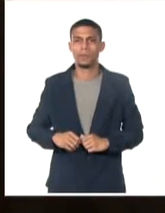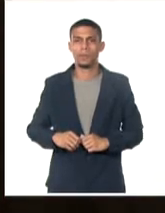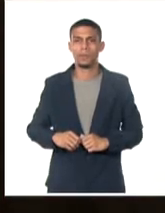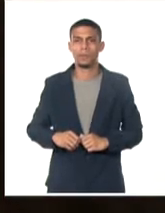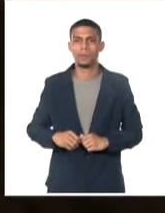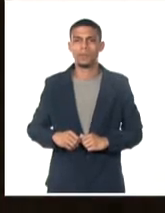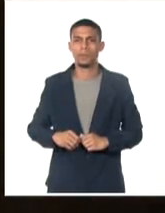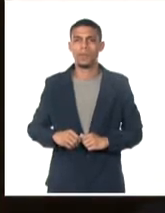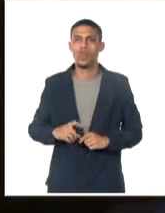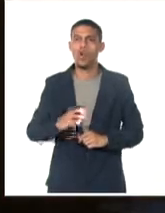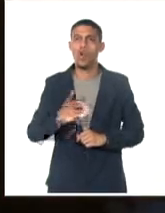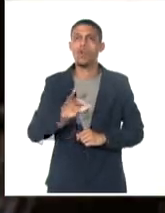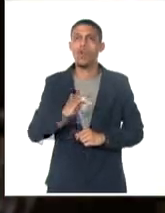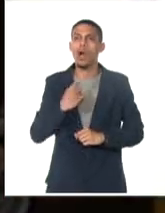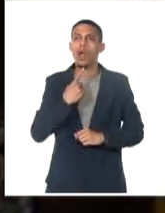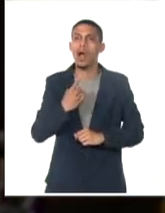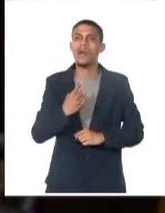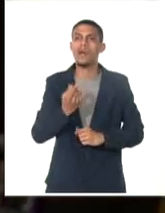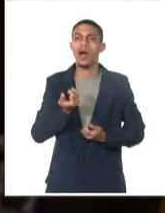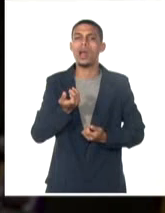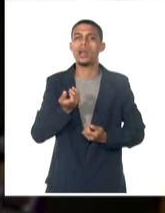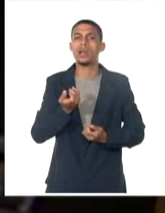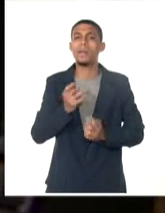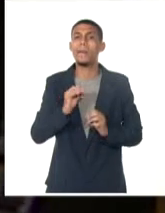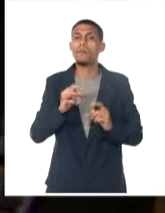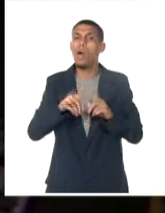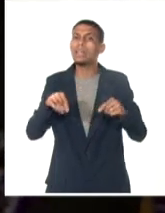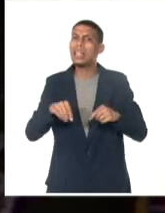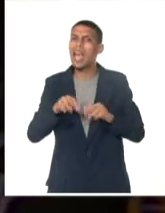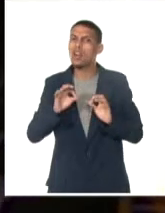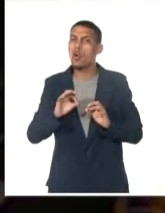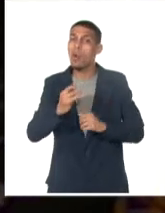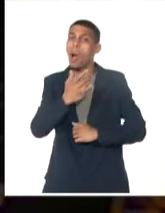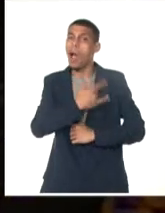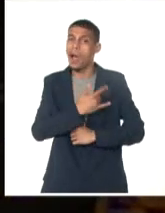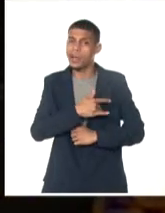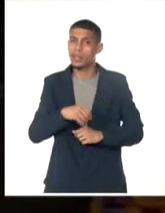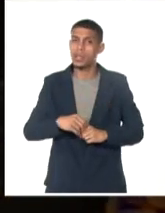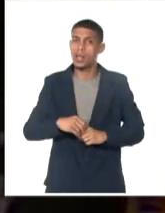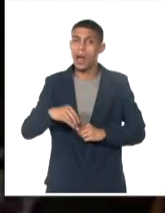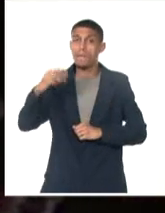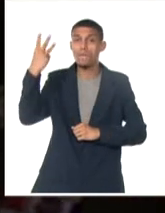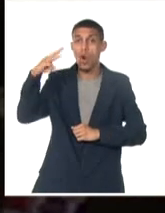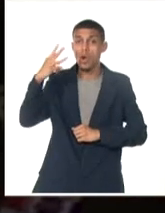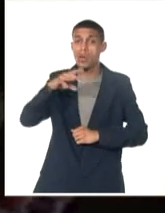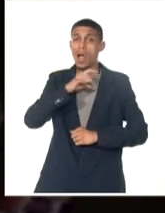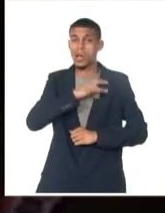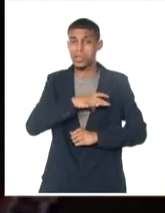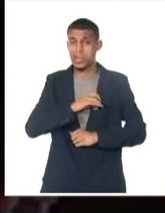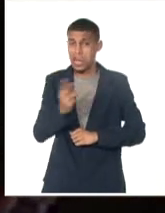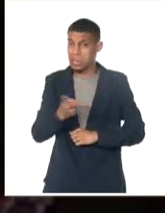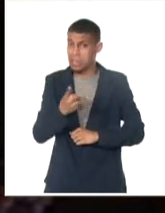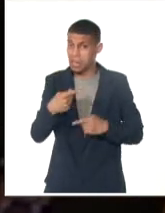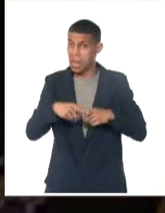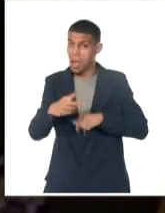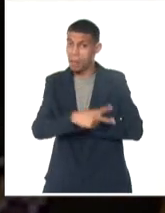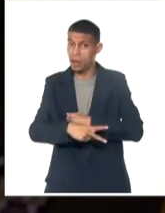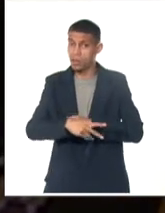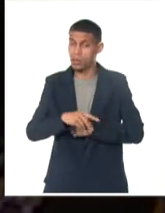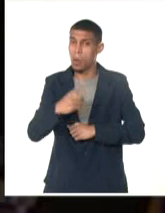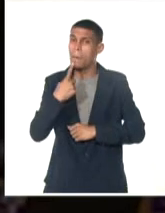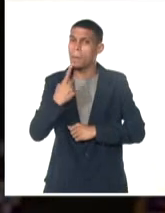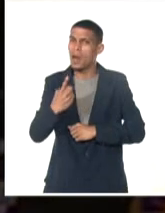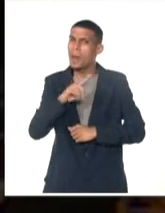lithium to talk about the lithium lithium triangle in Argentina, Bolivia and Chile and the companies how they're